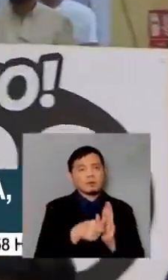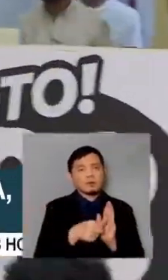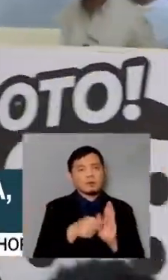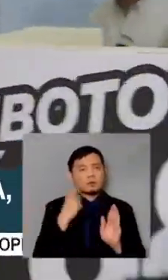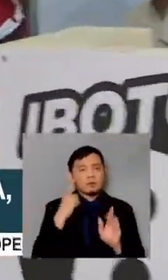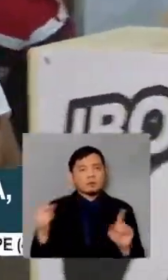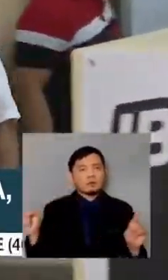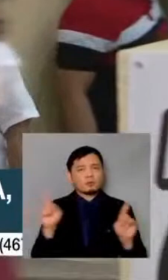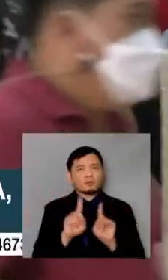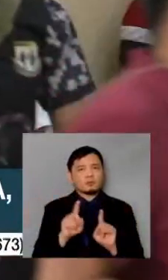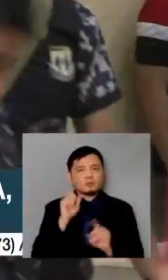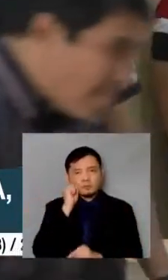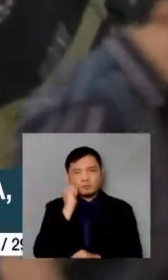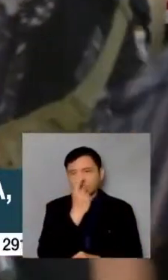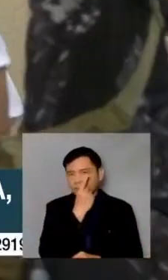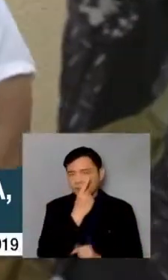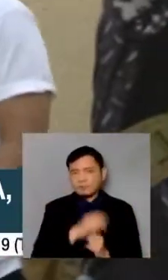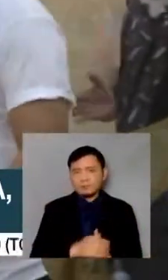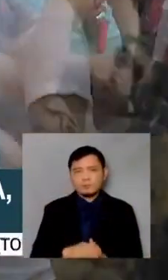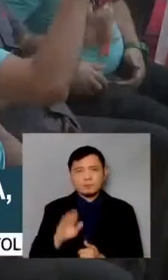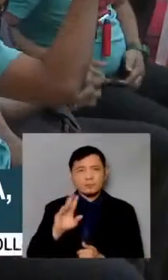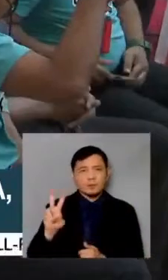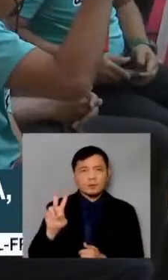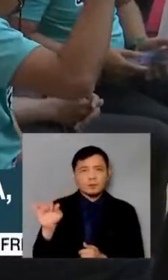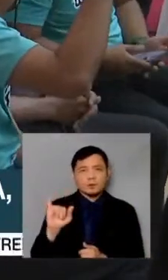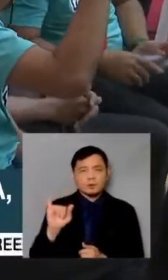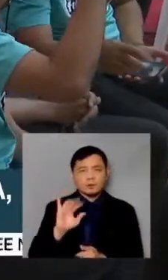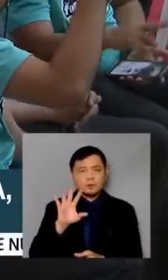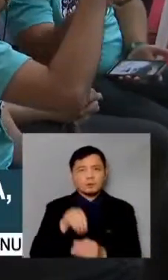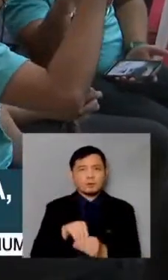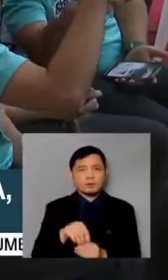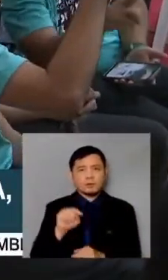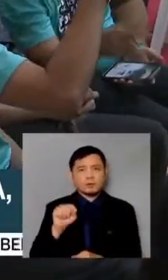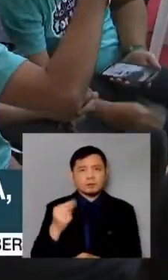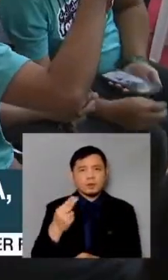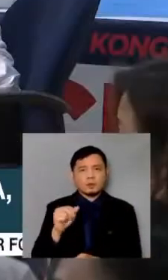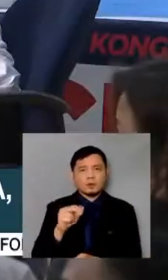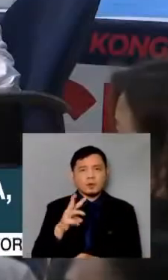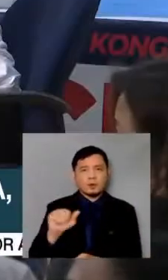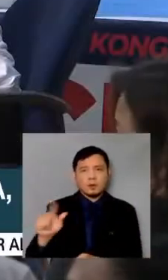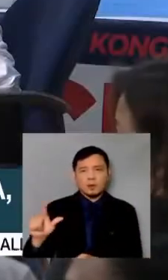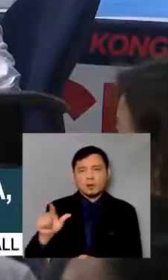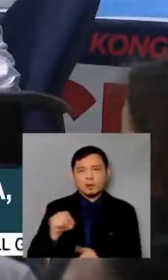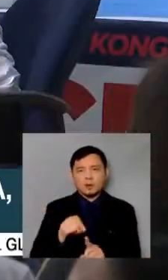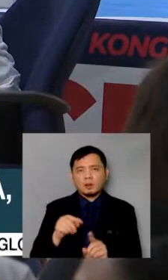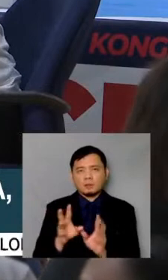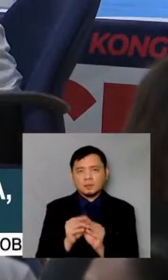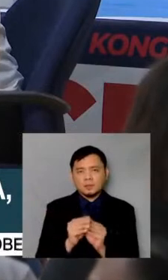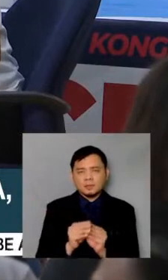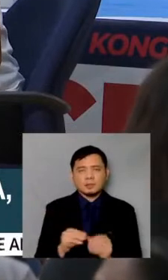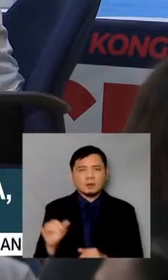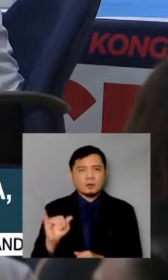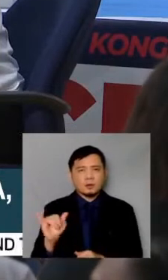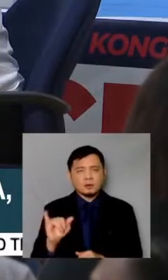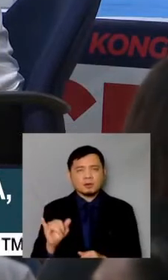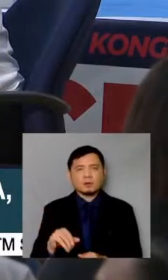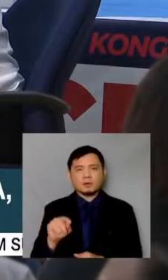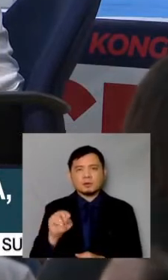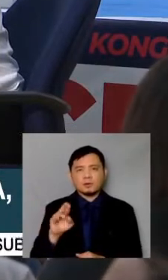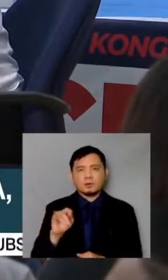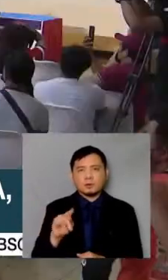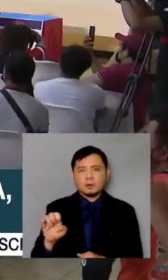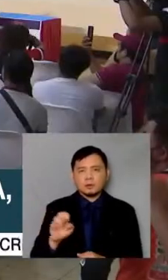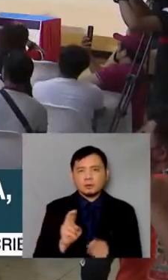Duterte. Marcos also attended a town hall meeting organized by the Trade Union Congress of the Philippines, where he